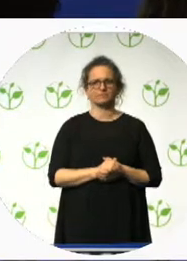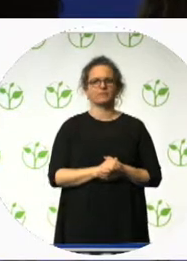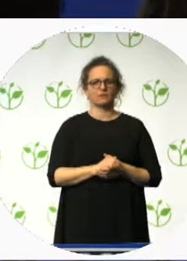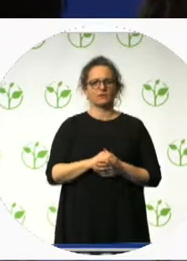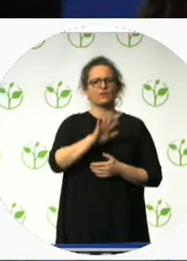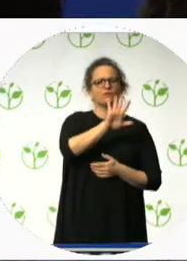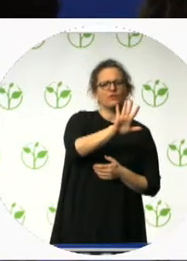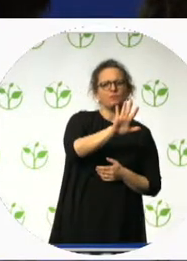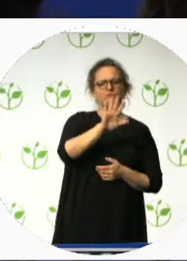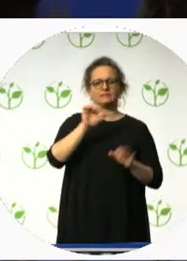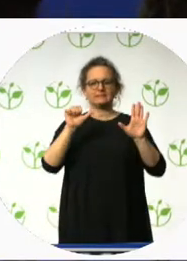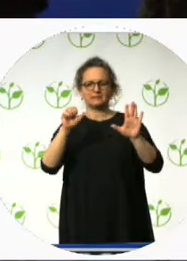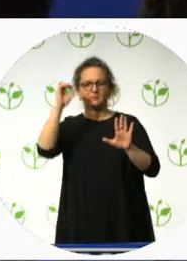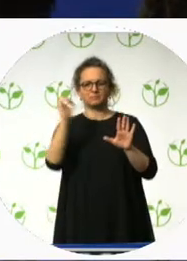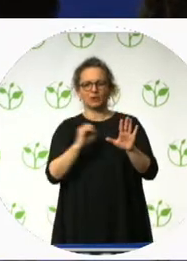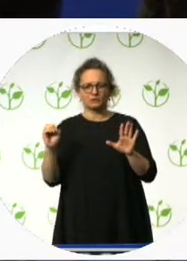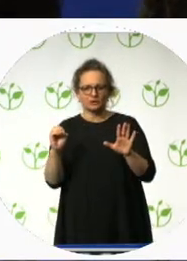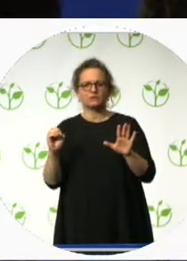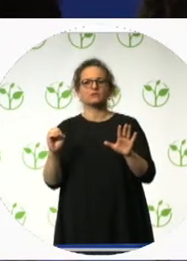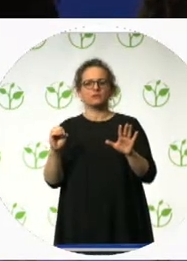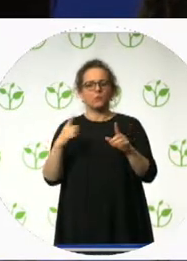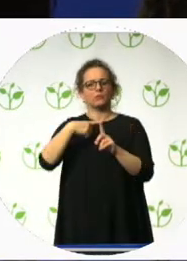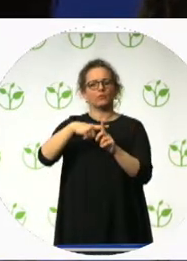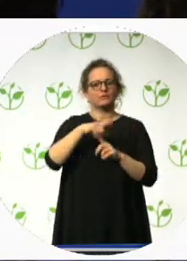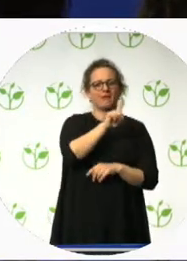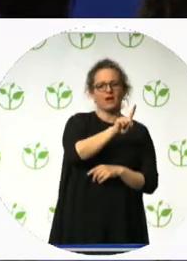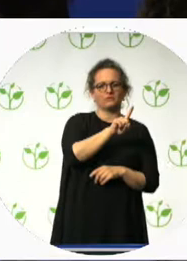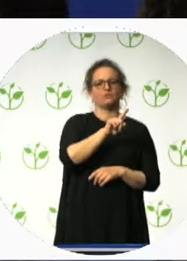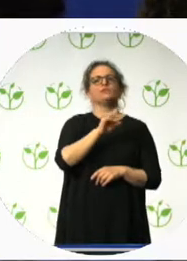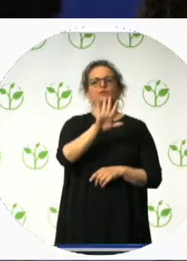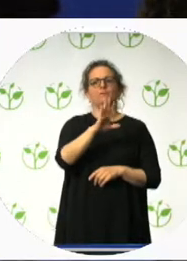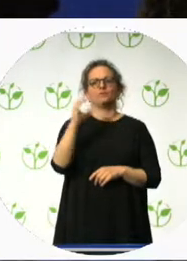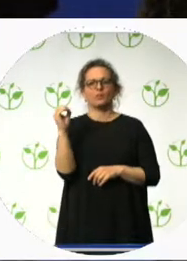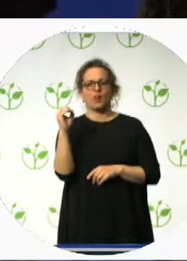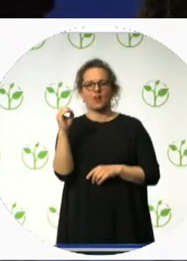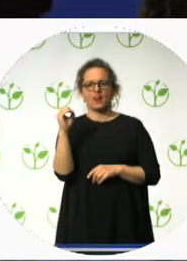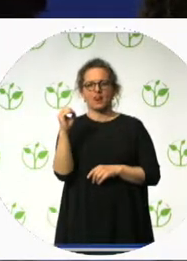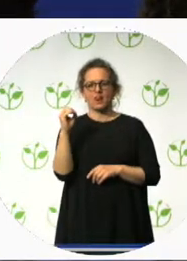We would need about 500 that we have fully